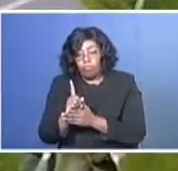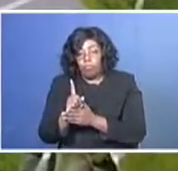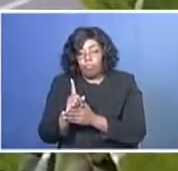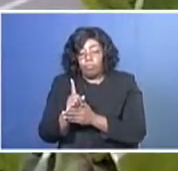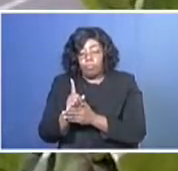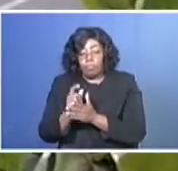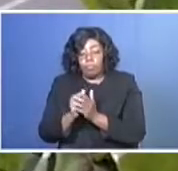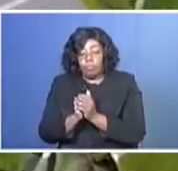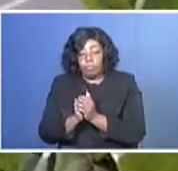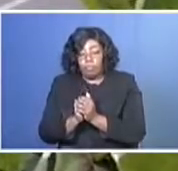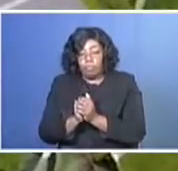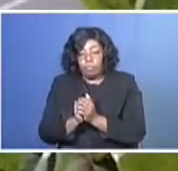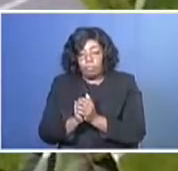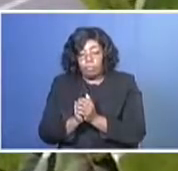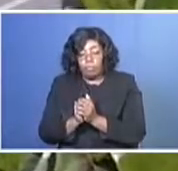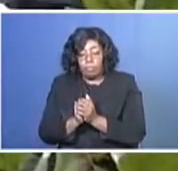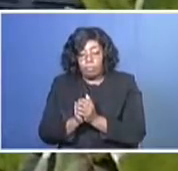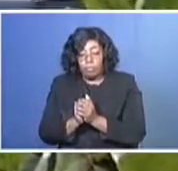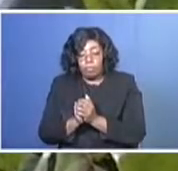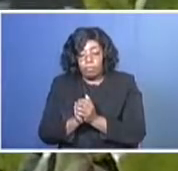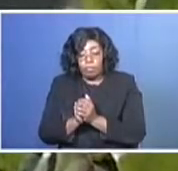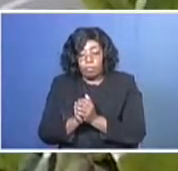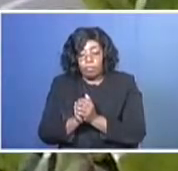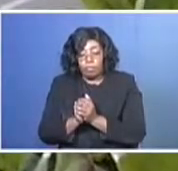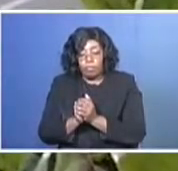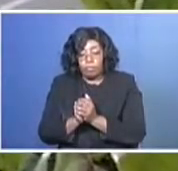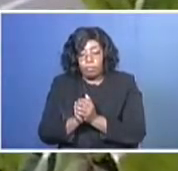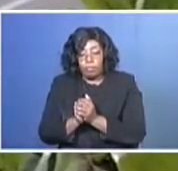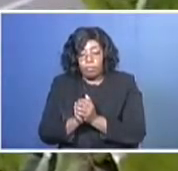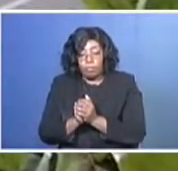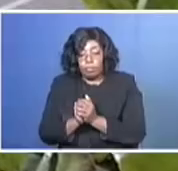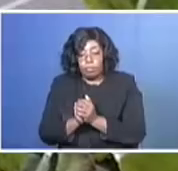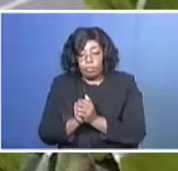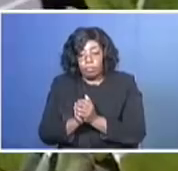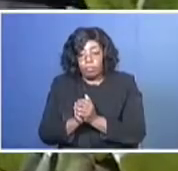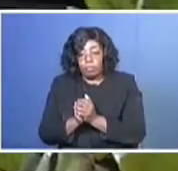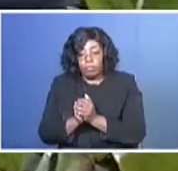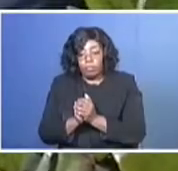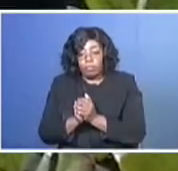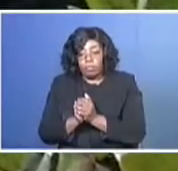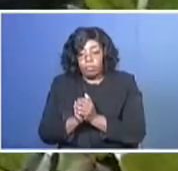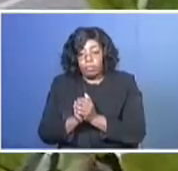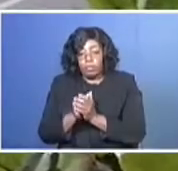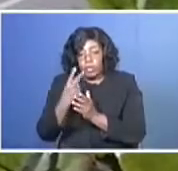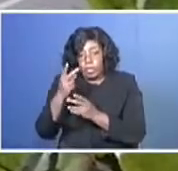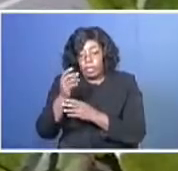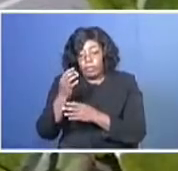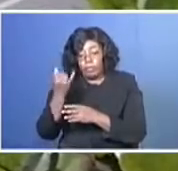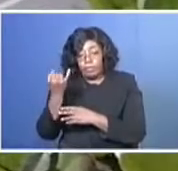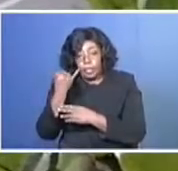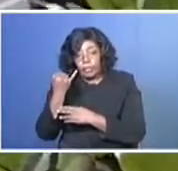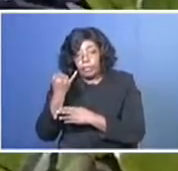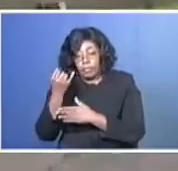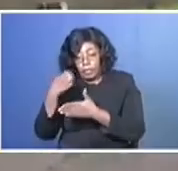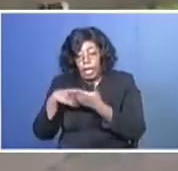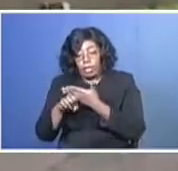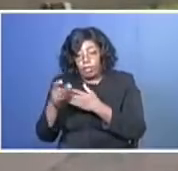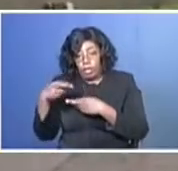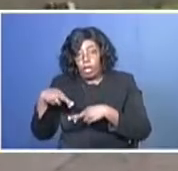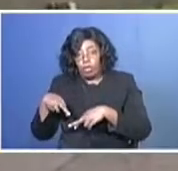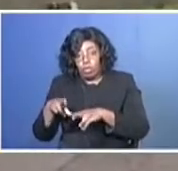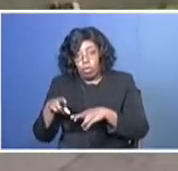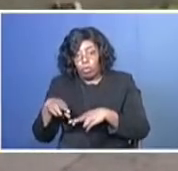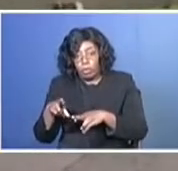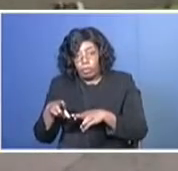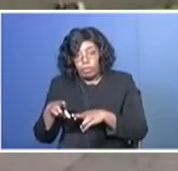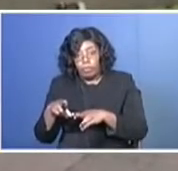vesting the road by way of acquisition in the treasurer, and in turn the treasurer will convey